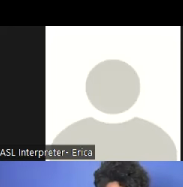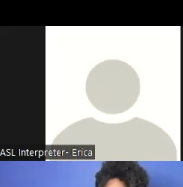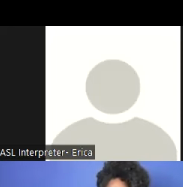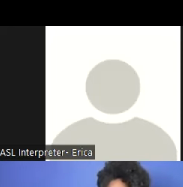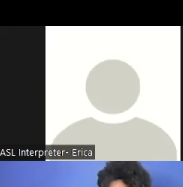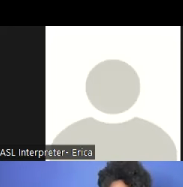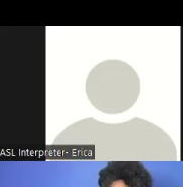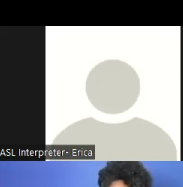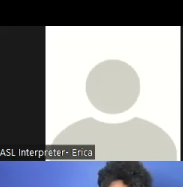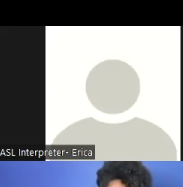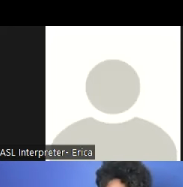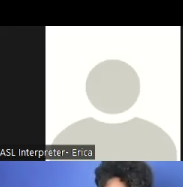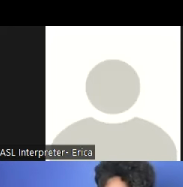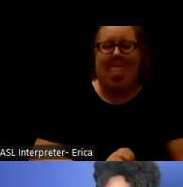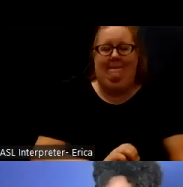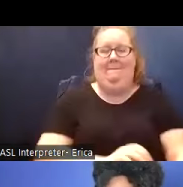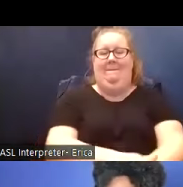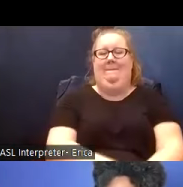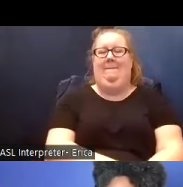translators. Perfect.